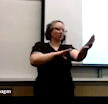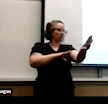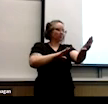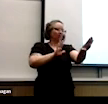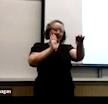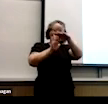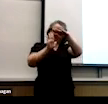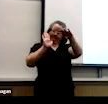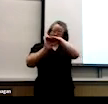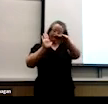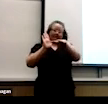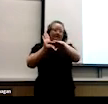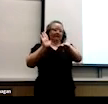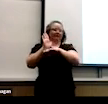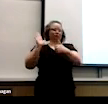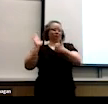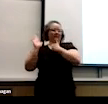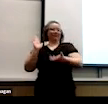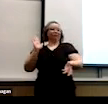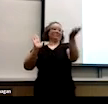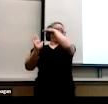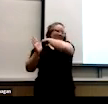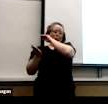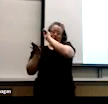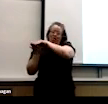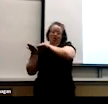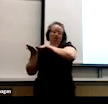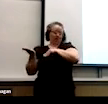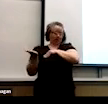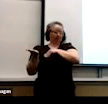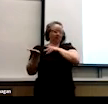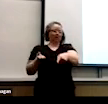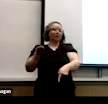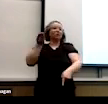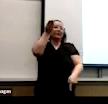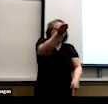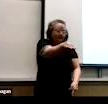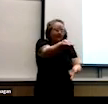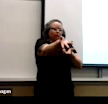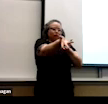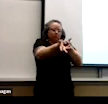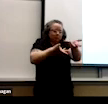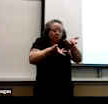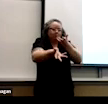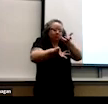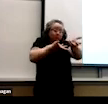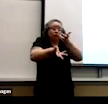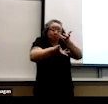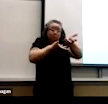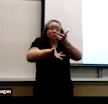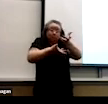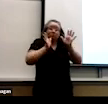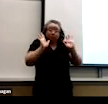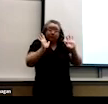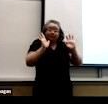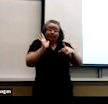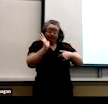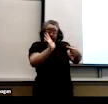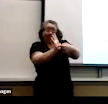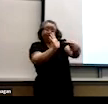it. Then when they come back for their follow-up, I have a copy of it. Okay, did you do your homework?